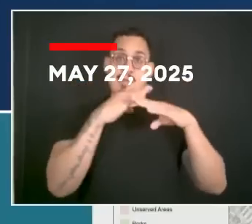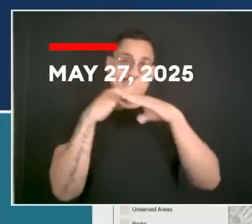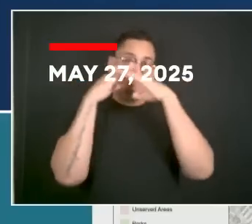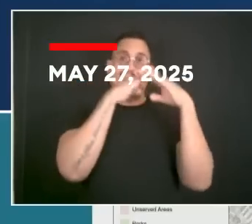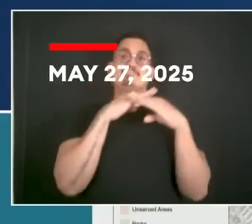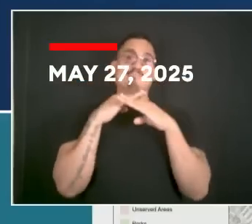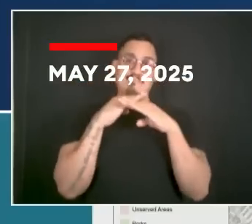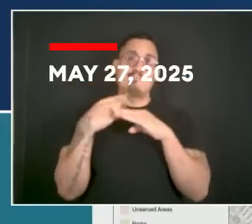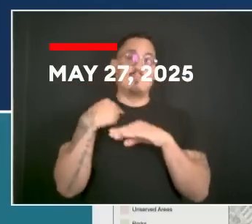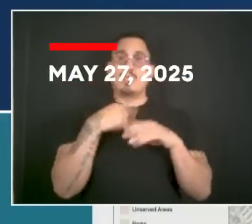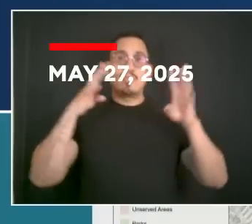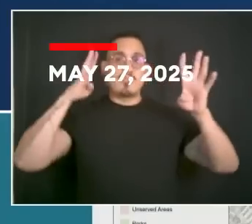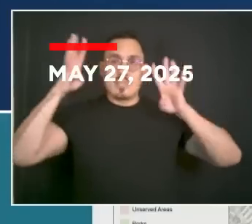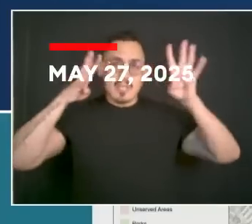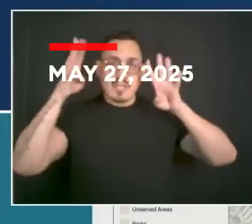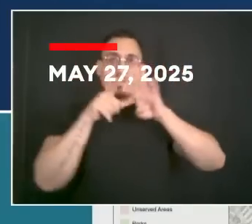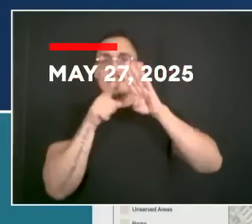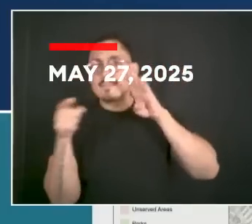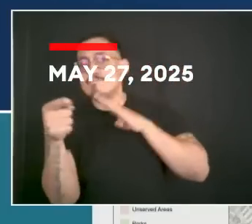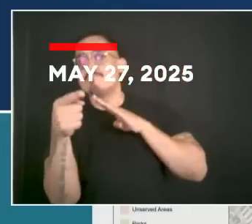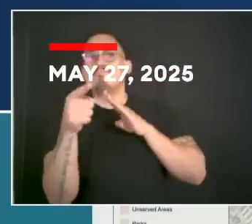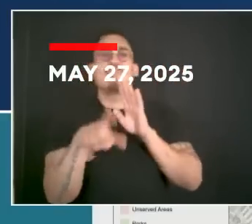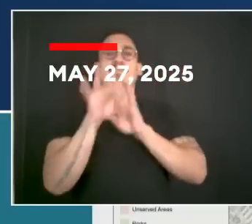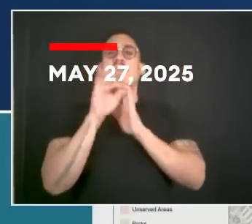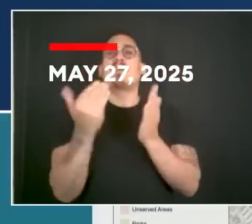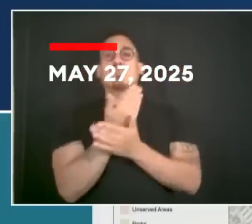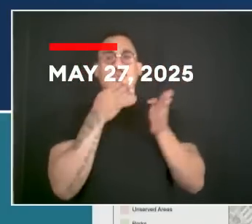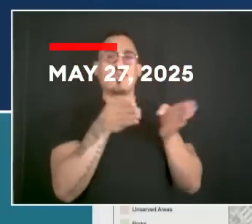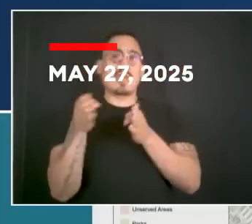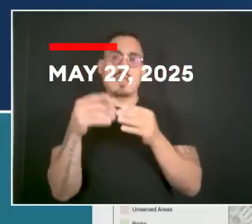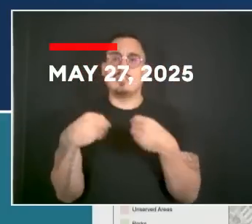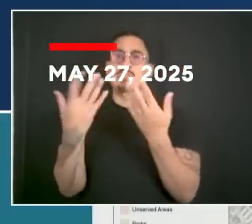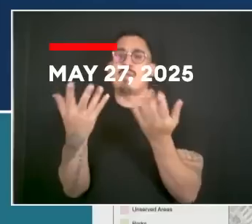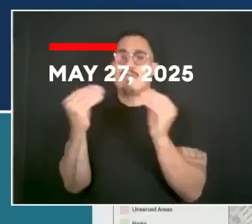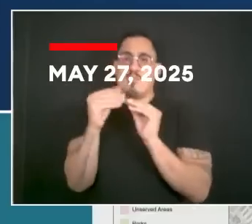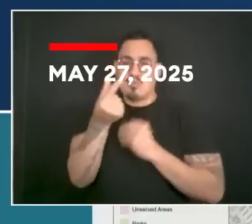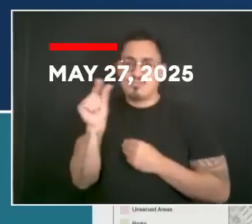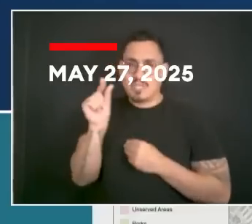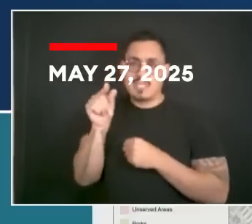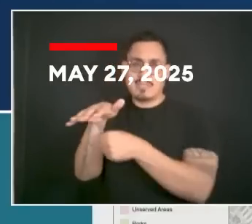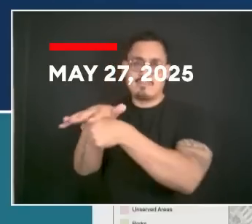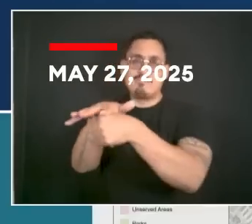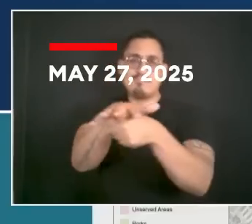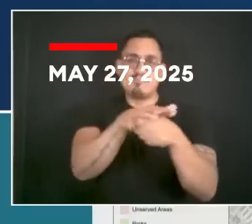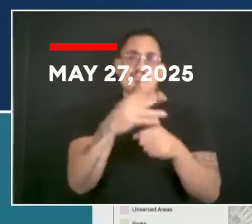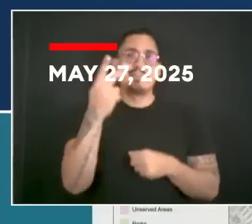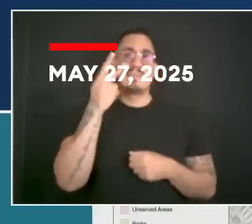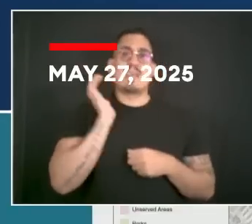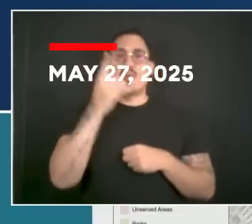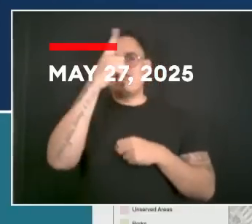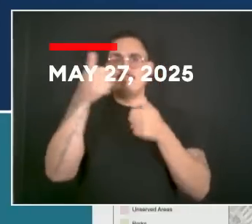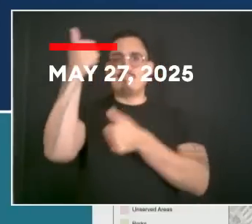in need across the 5 boroughs. And also, it builds on the work our administration has done to expand access to parks. Since